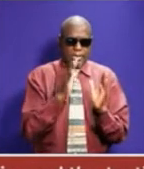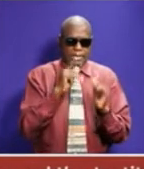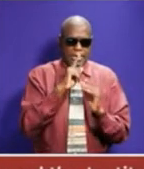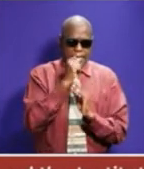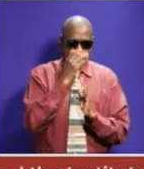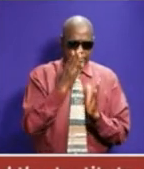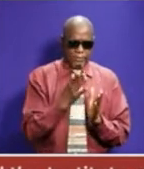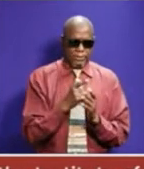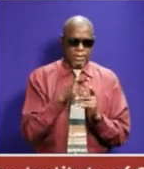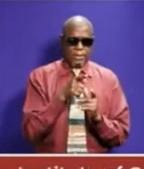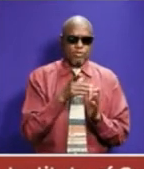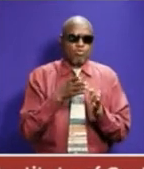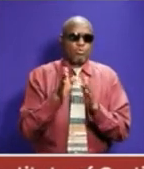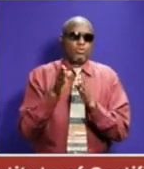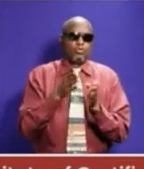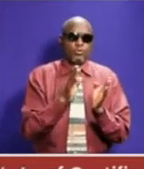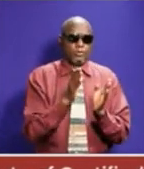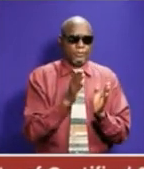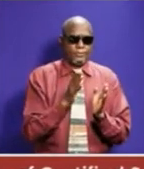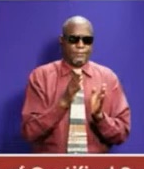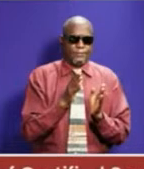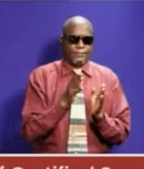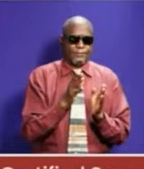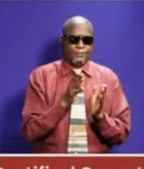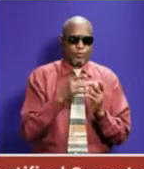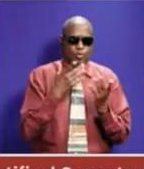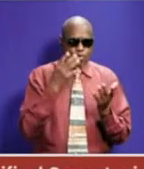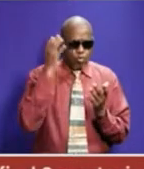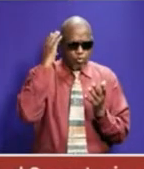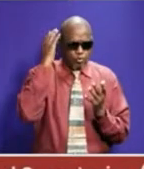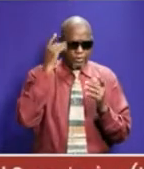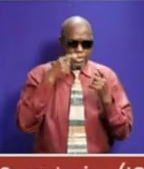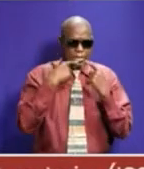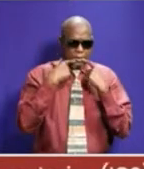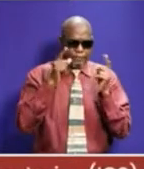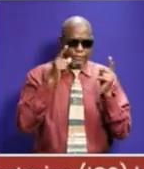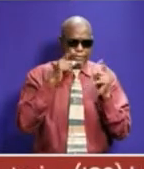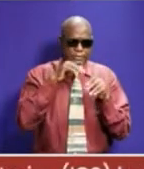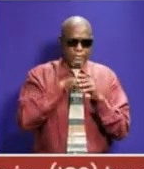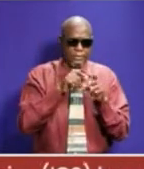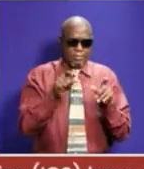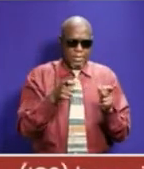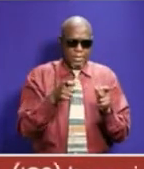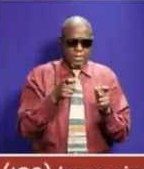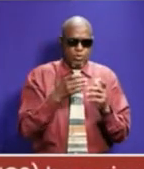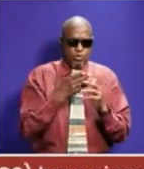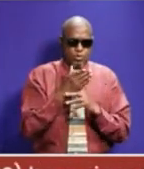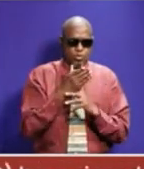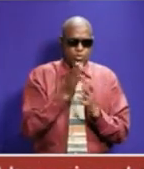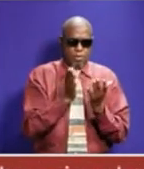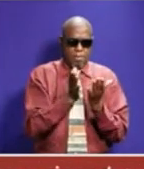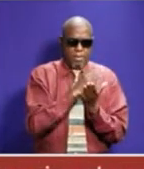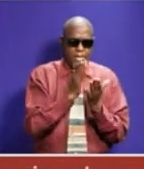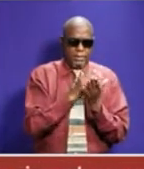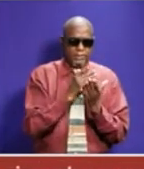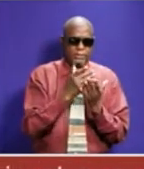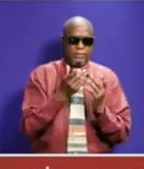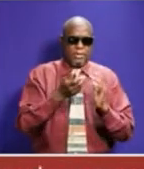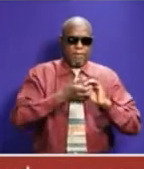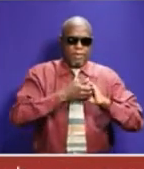if these opportunities or courses are advertised in the media, of course through the page of the federation,